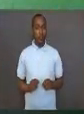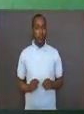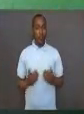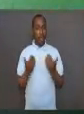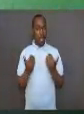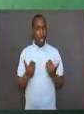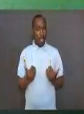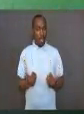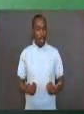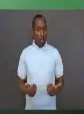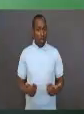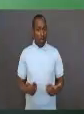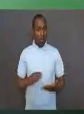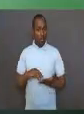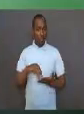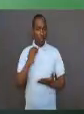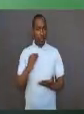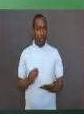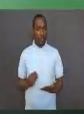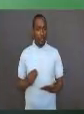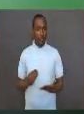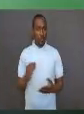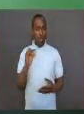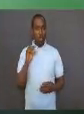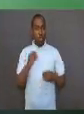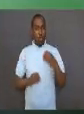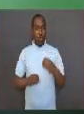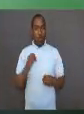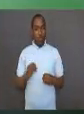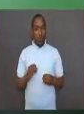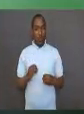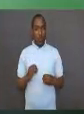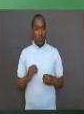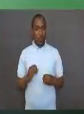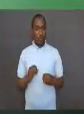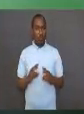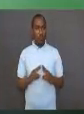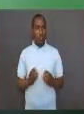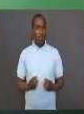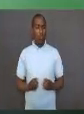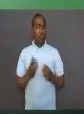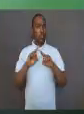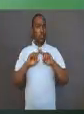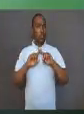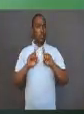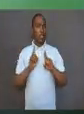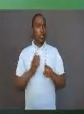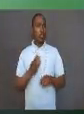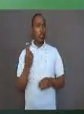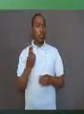Now that we have learned that microorganisms have so many different